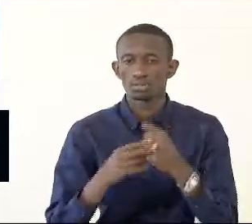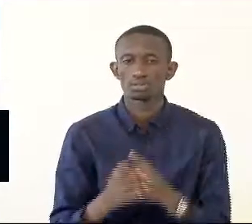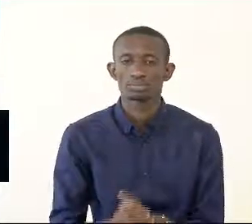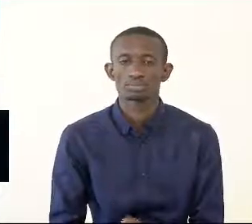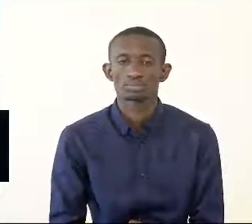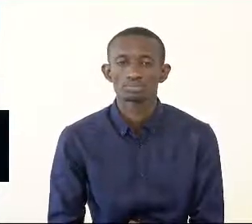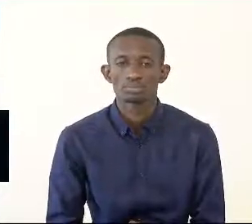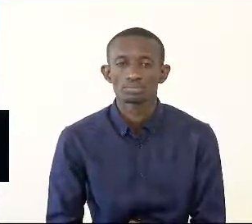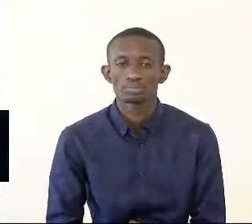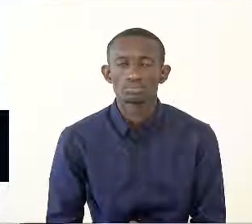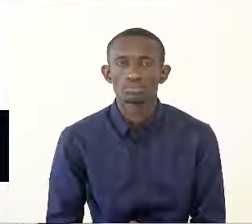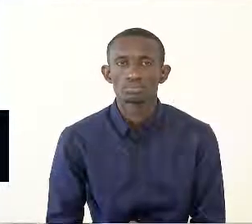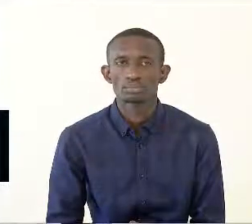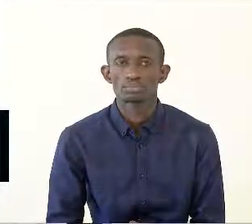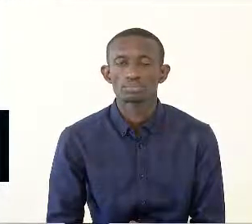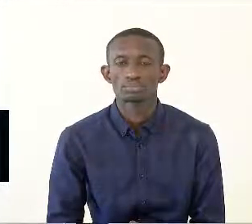frequently